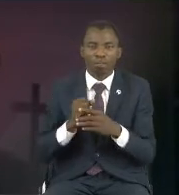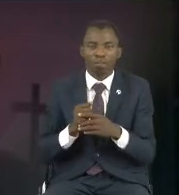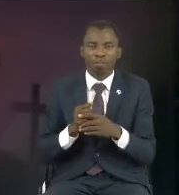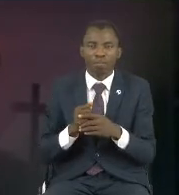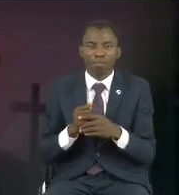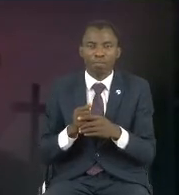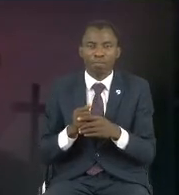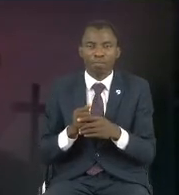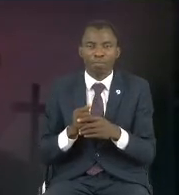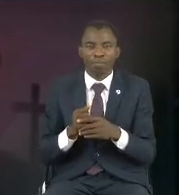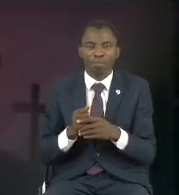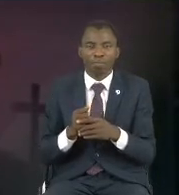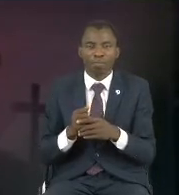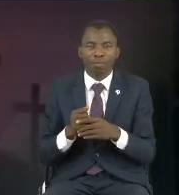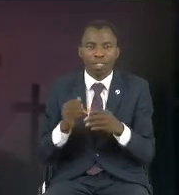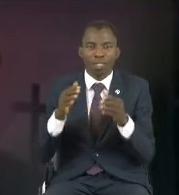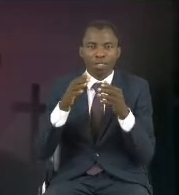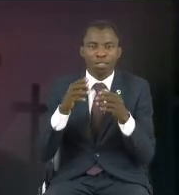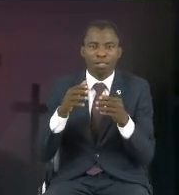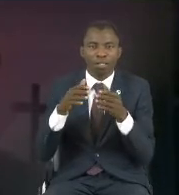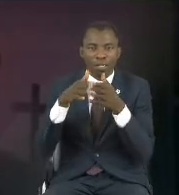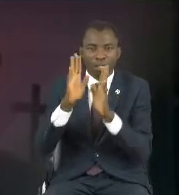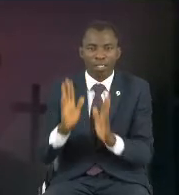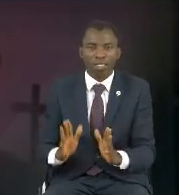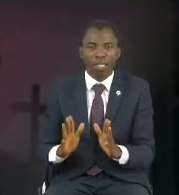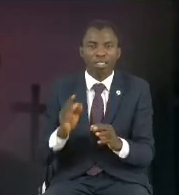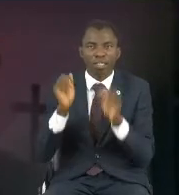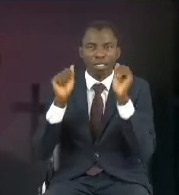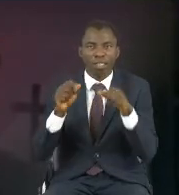Supervisors, please, can you do so?